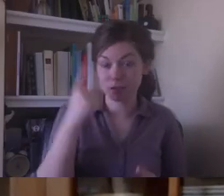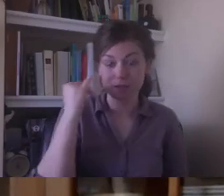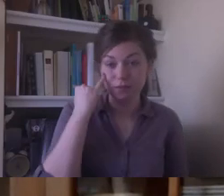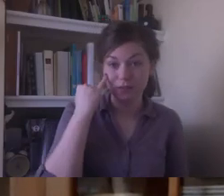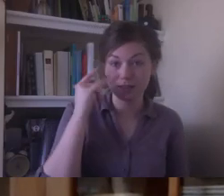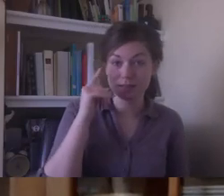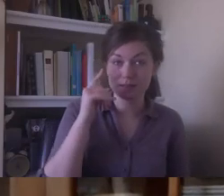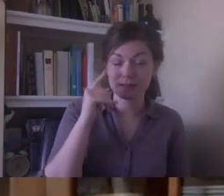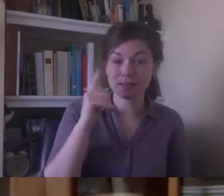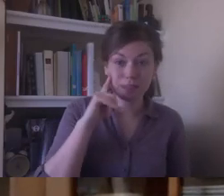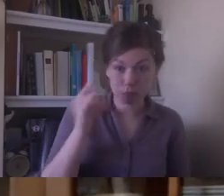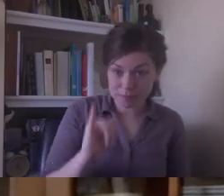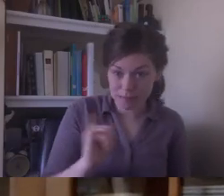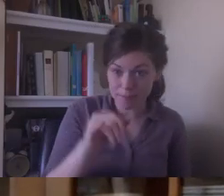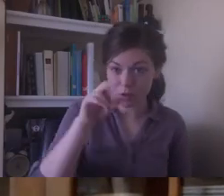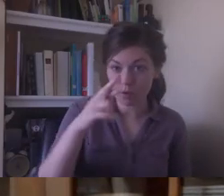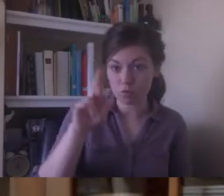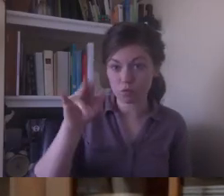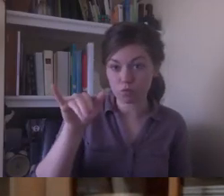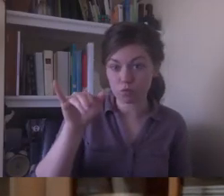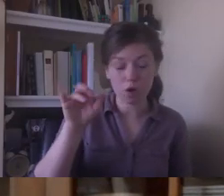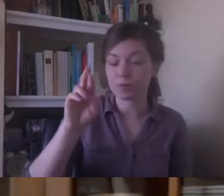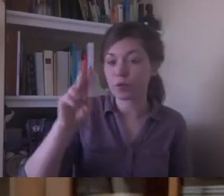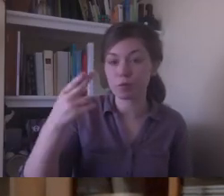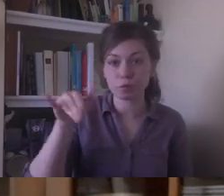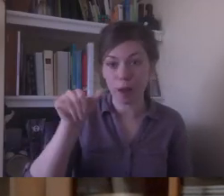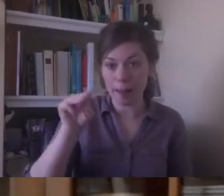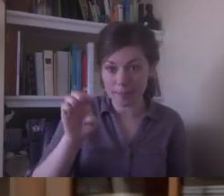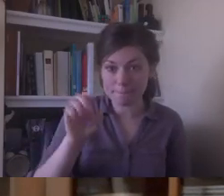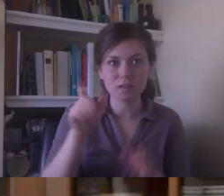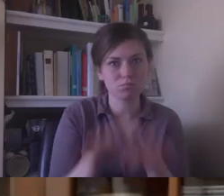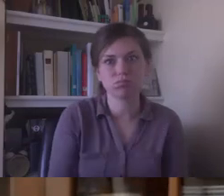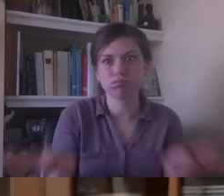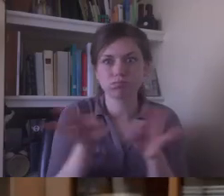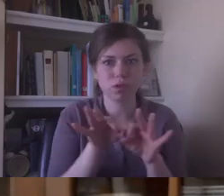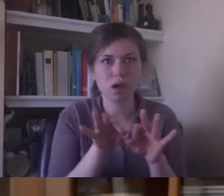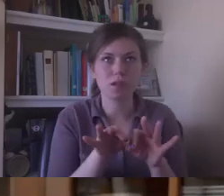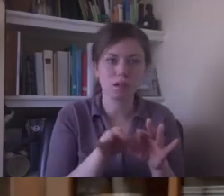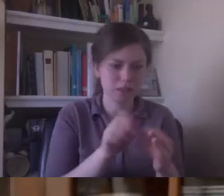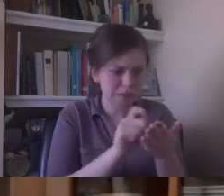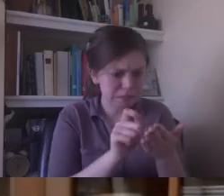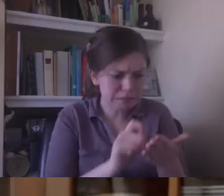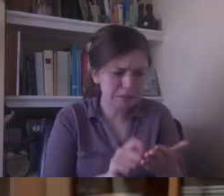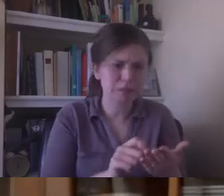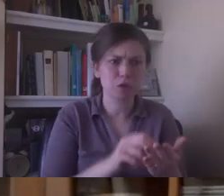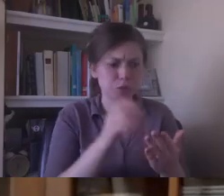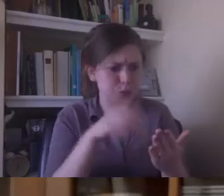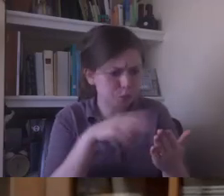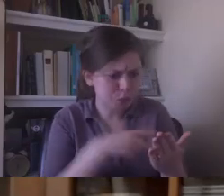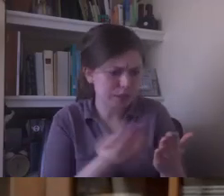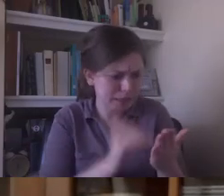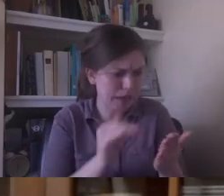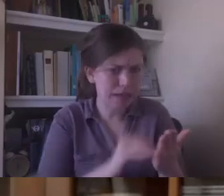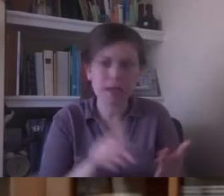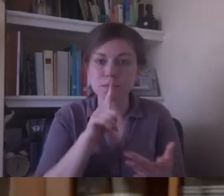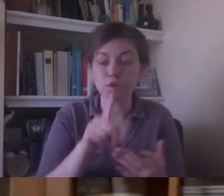have to redo the verses and reread them over and over again to make sure that the meter, which is the rhythm, is just